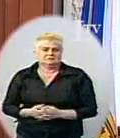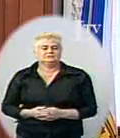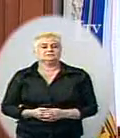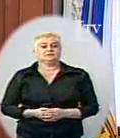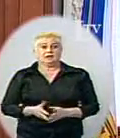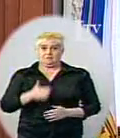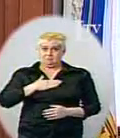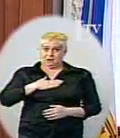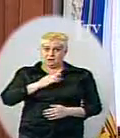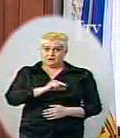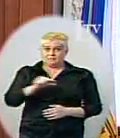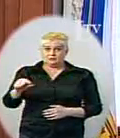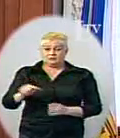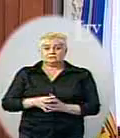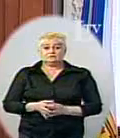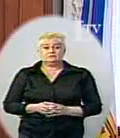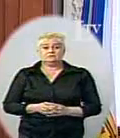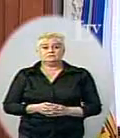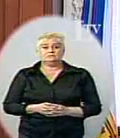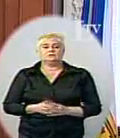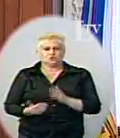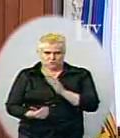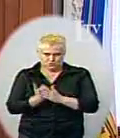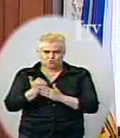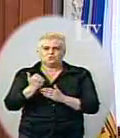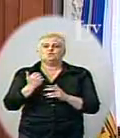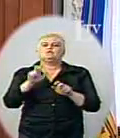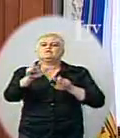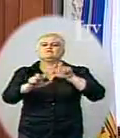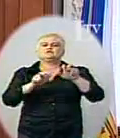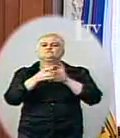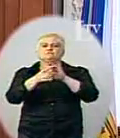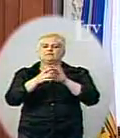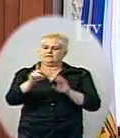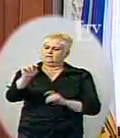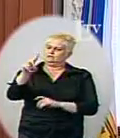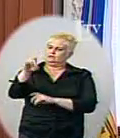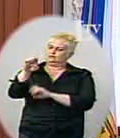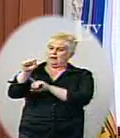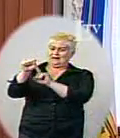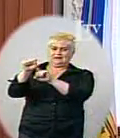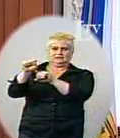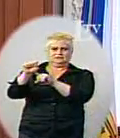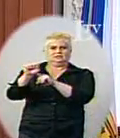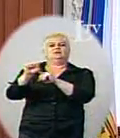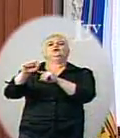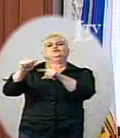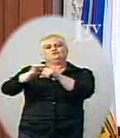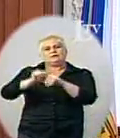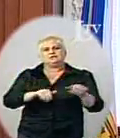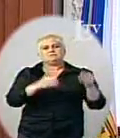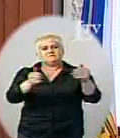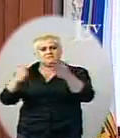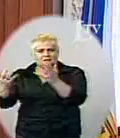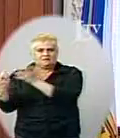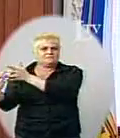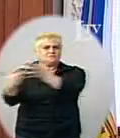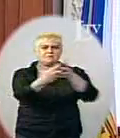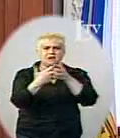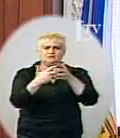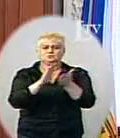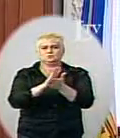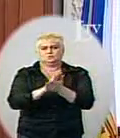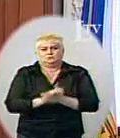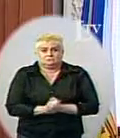government will make a significant new investment in expanding trades training in our schools.